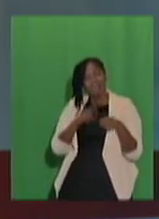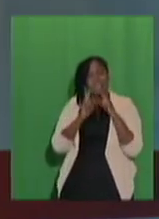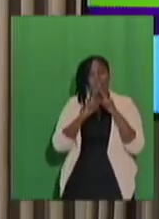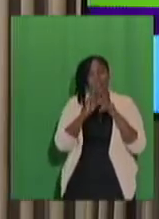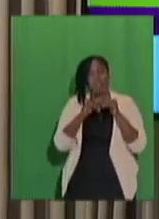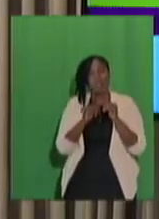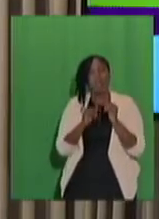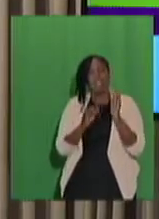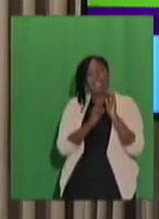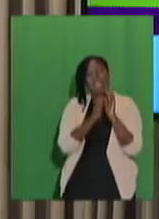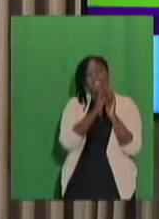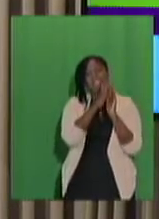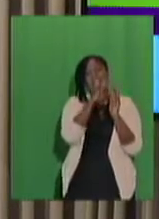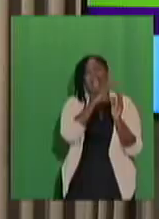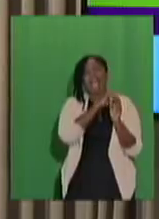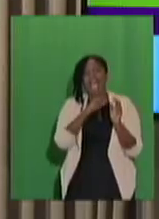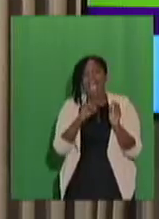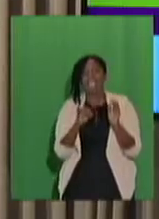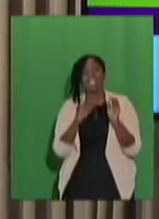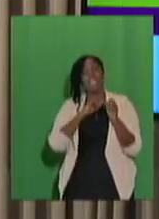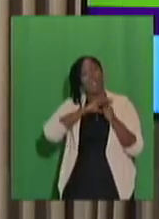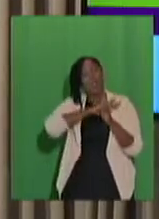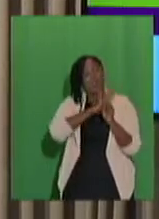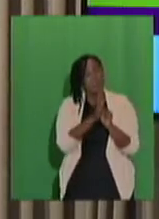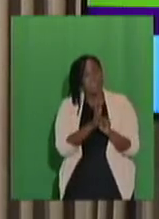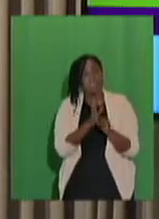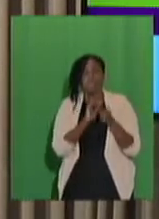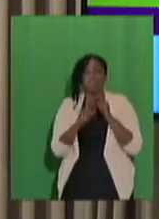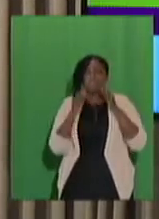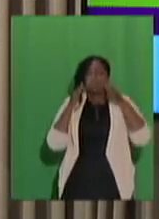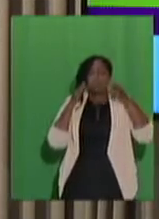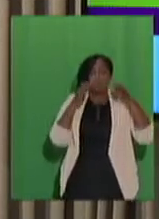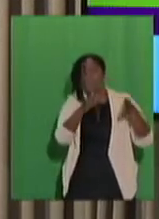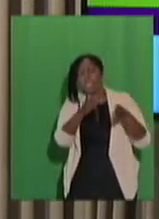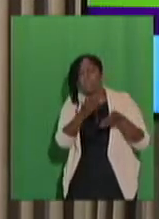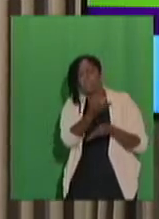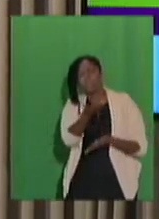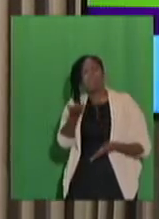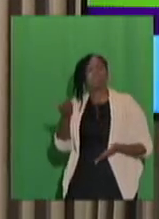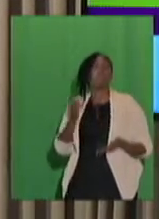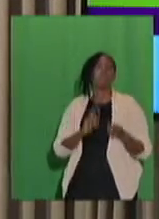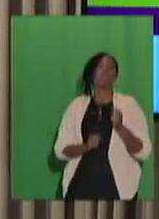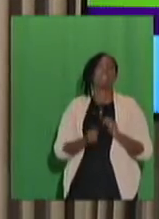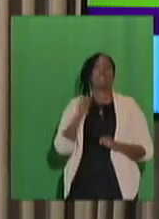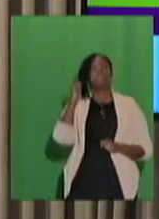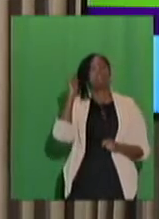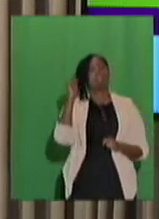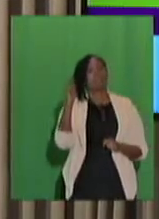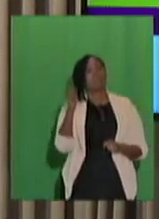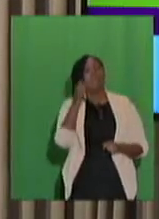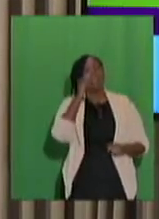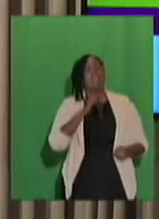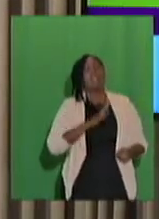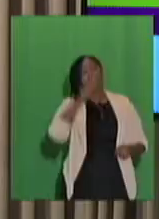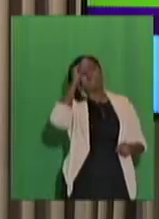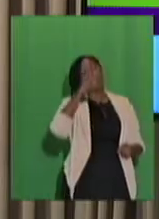COVID. I want to speak directly to the population of Trinidad and Tobago. Ladies and